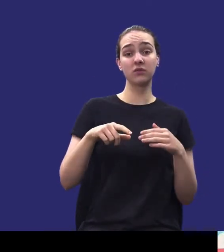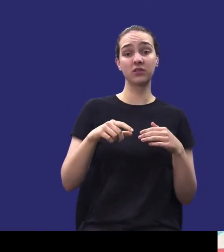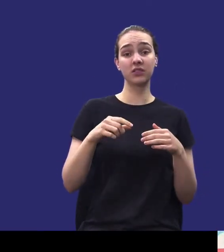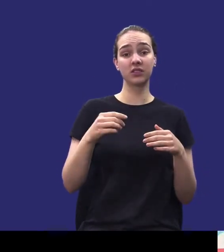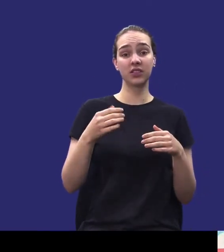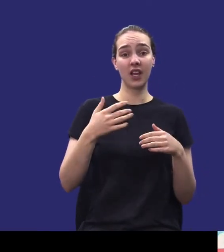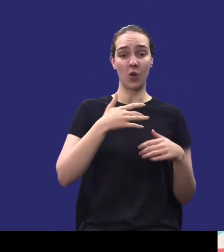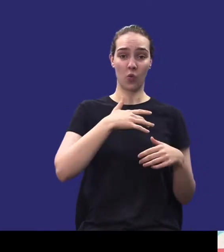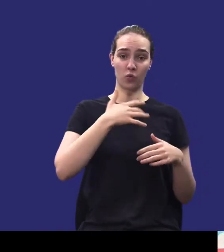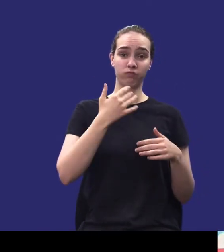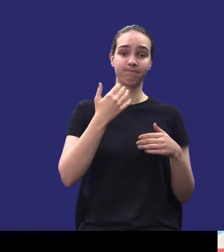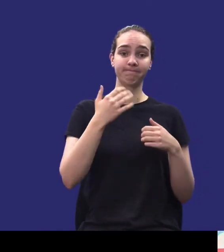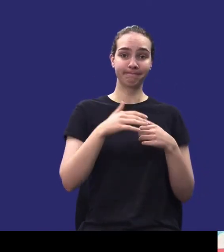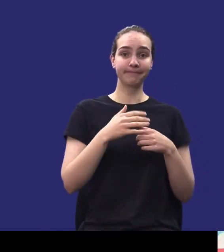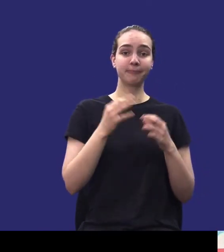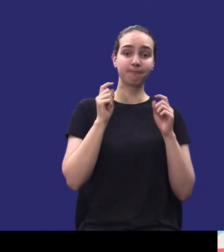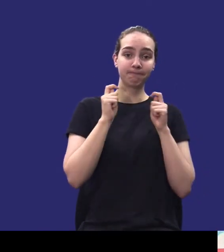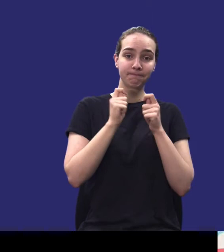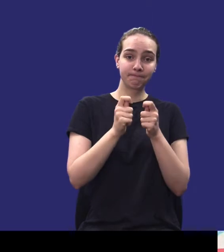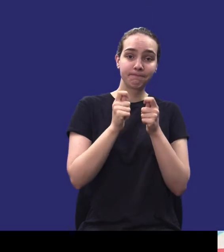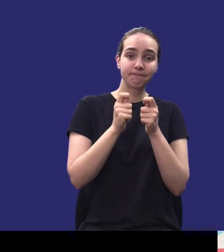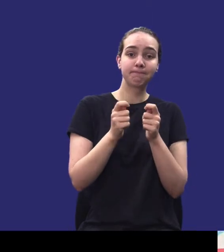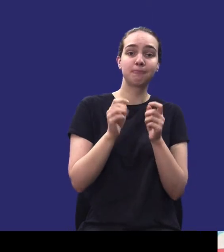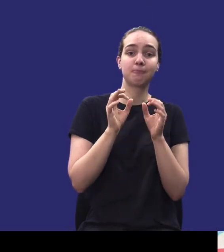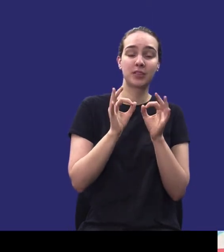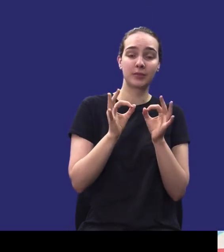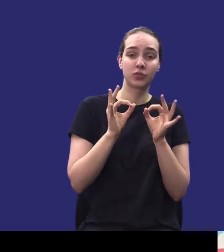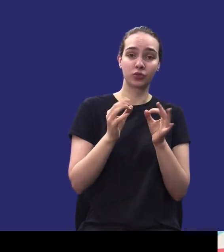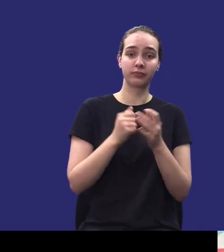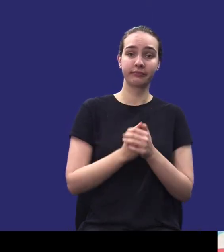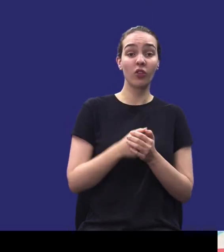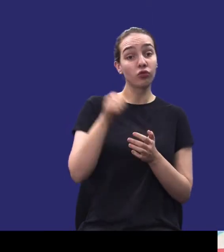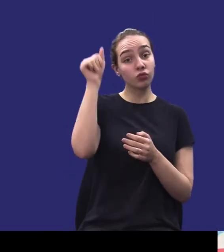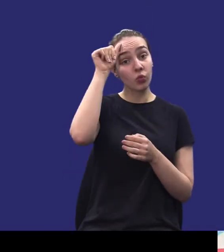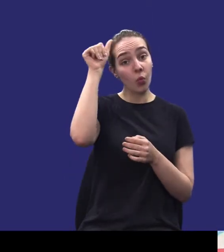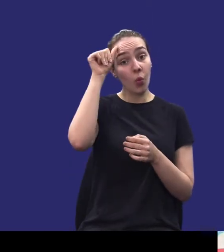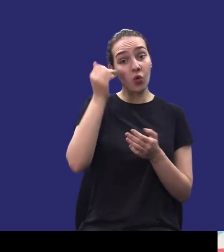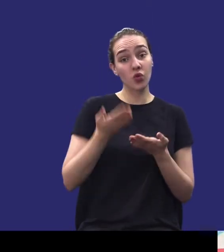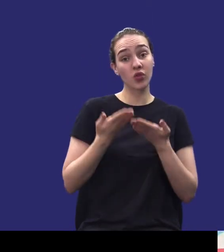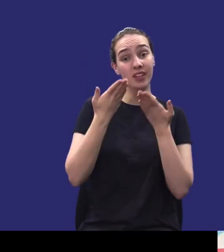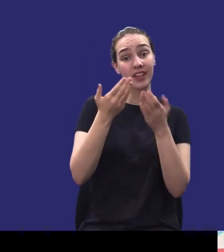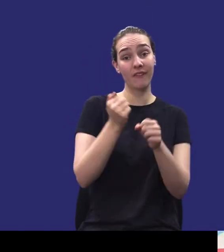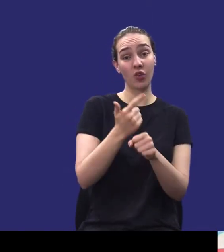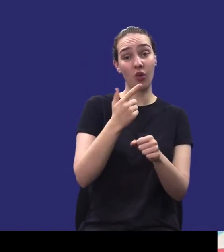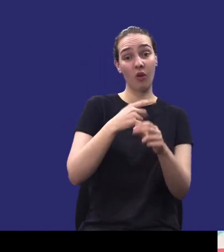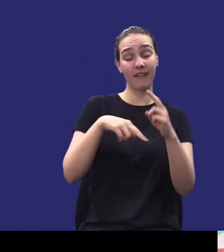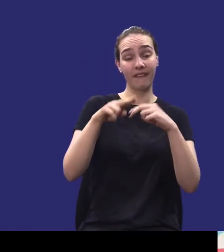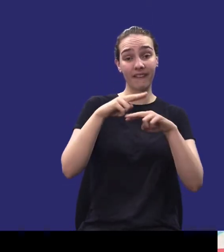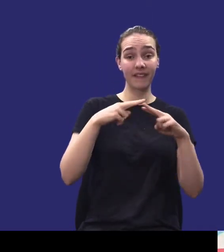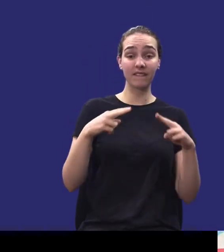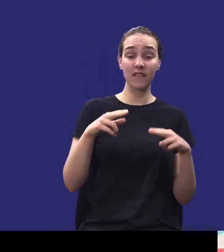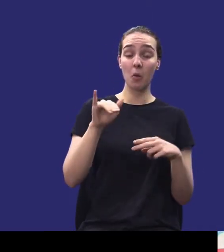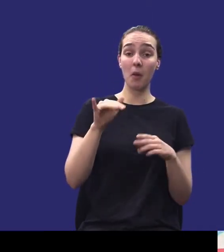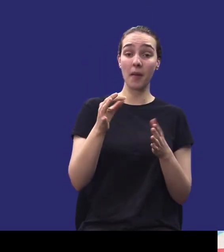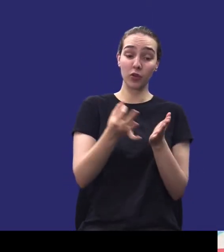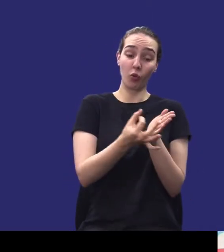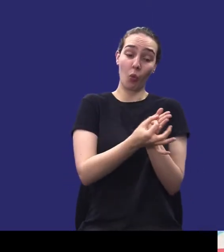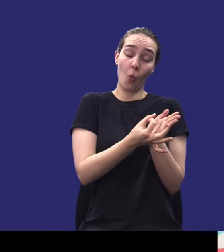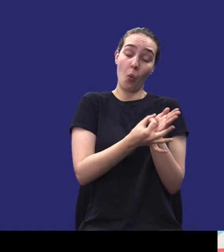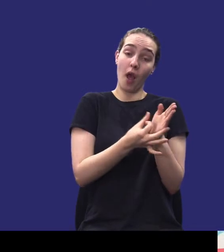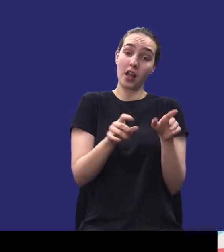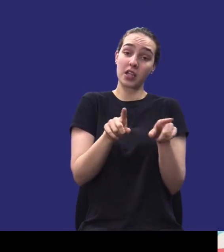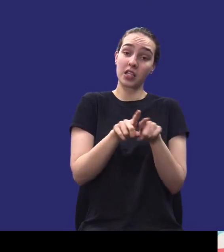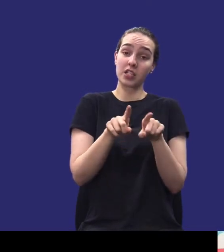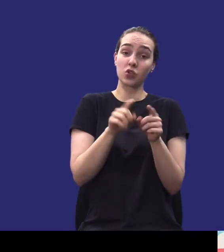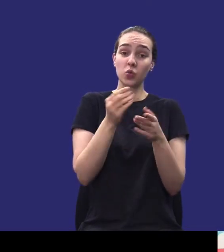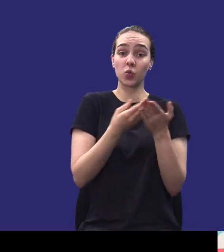God how much she loved him. Do you know that you can give God a gift today? It might be coins, like the lady in the story,